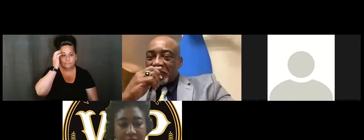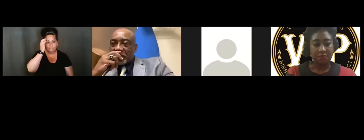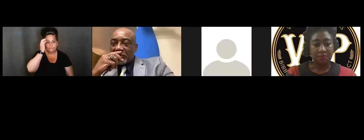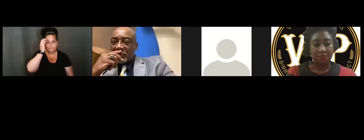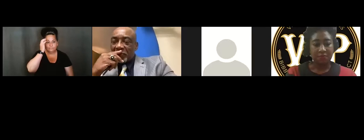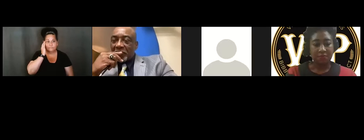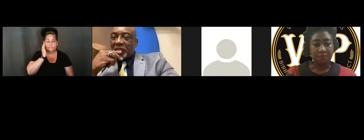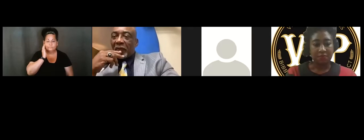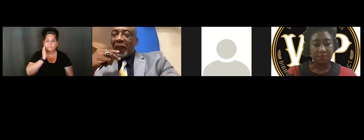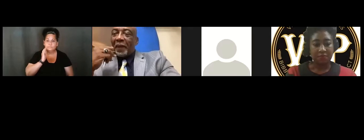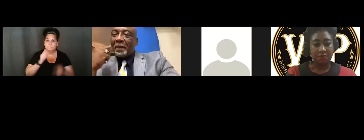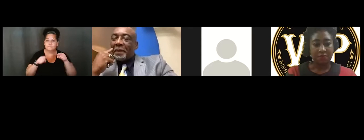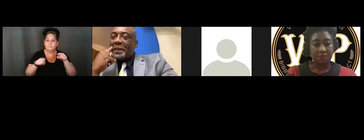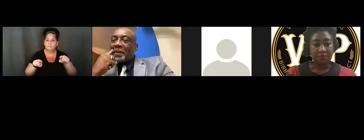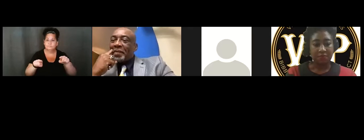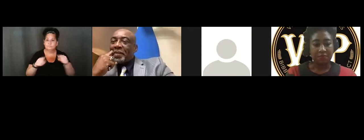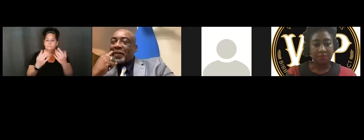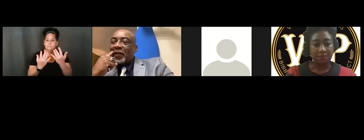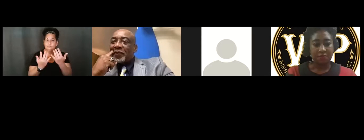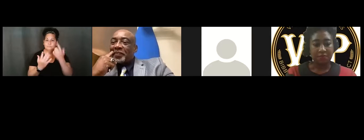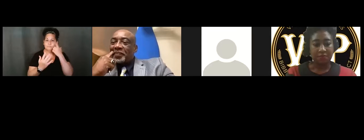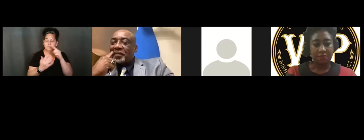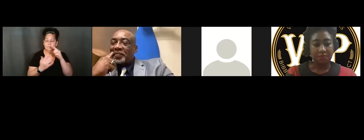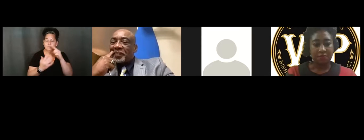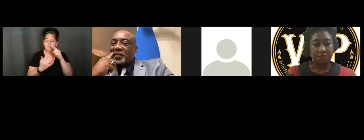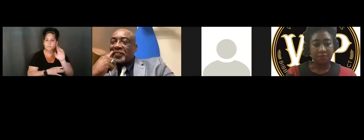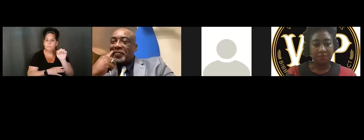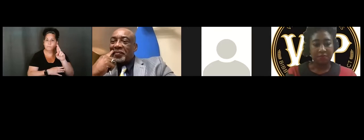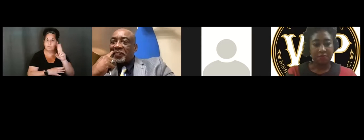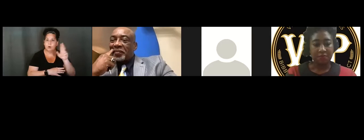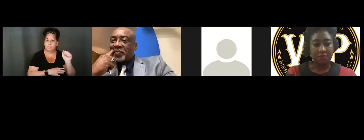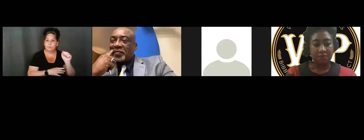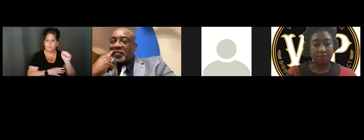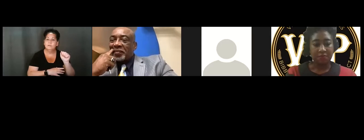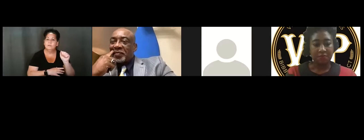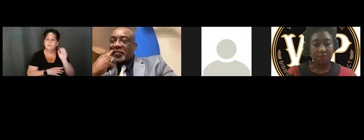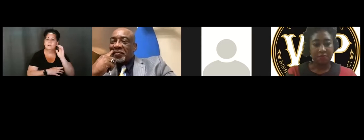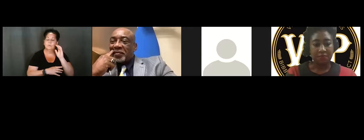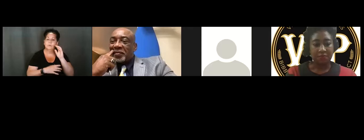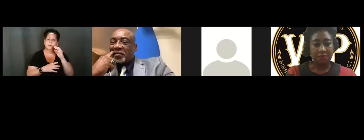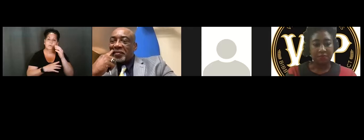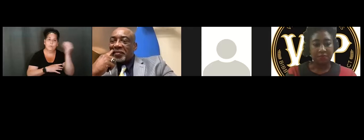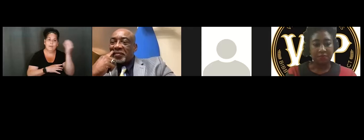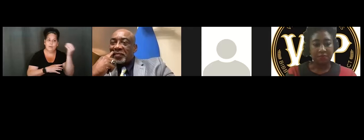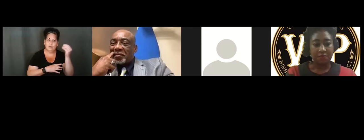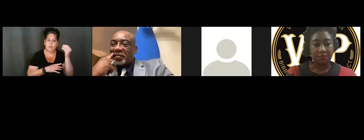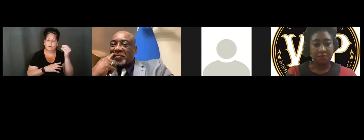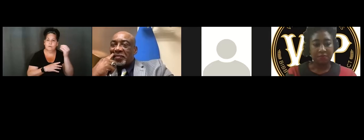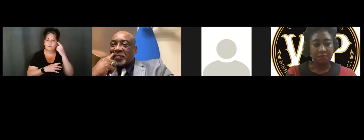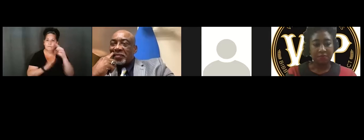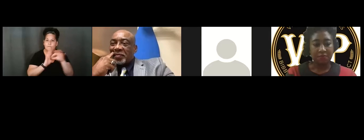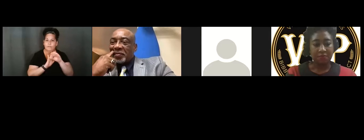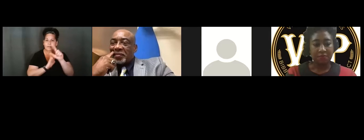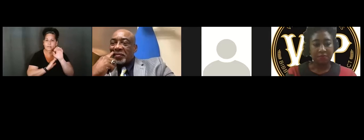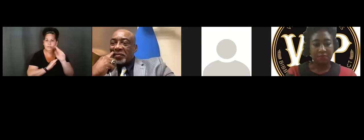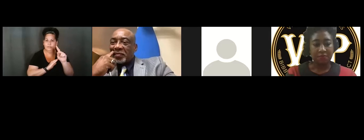Actually, while we're waiting for Ms. Barbara, what I'm going to do is go out and find that link and place it in the chat box so that